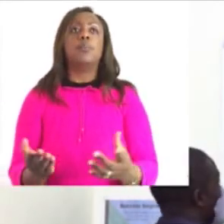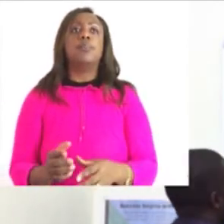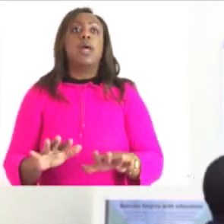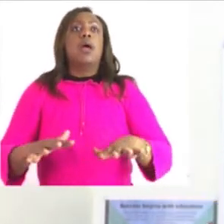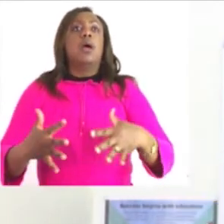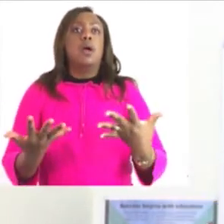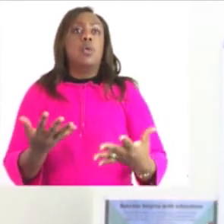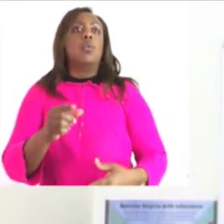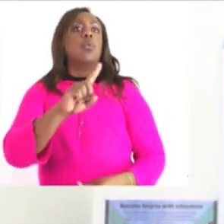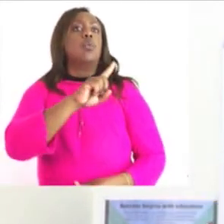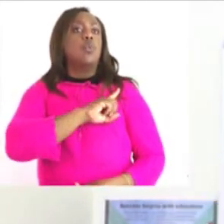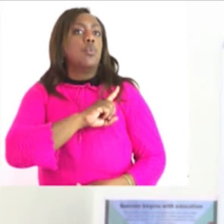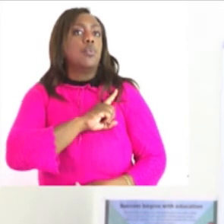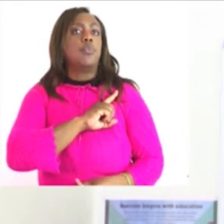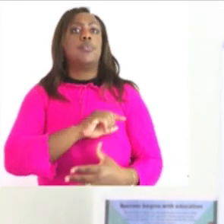Okay, I have that.